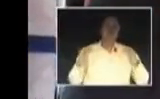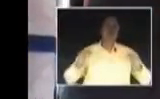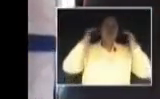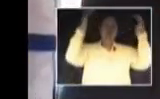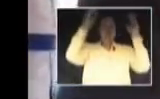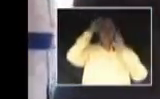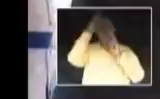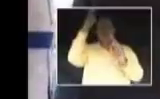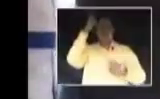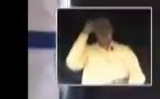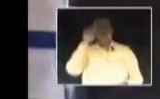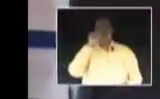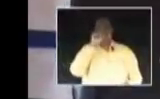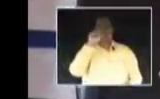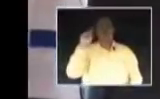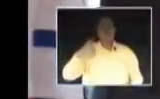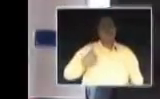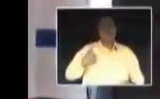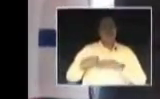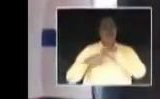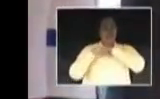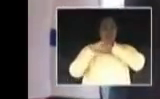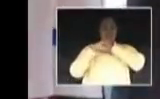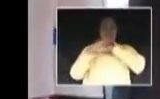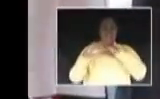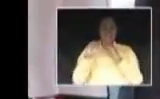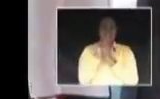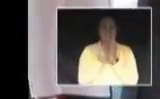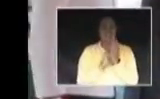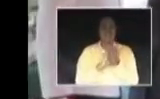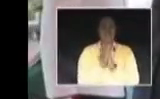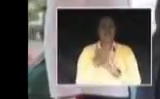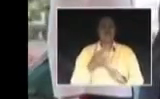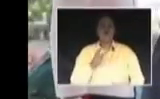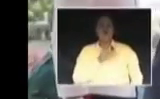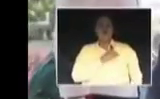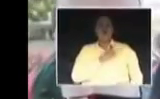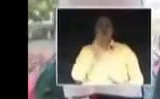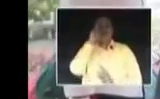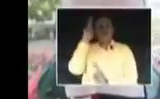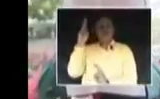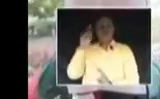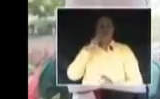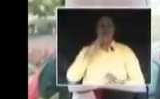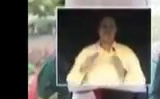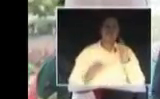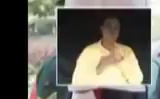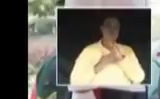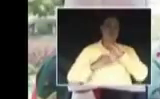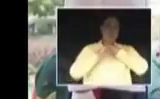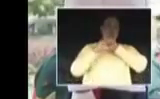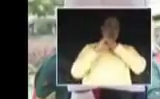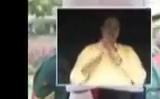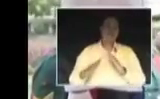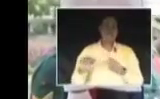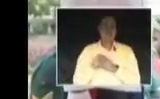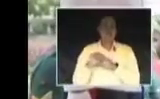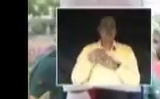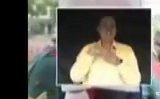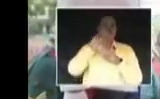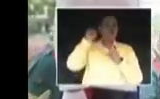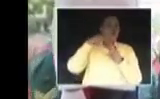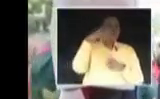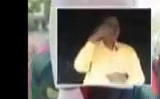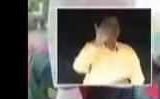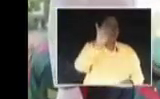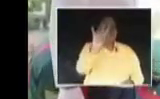of the Trans-Canada Advertising Agency Network, becoming inducted as a Master Advertising Practitioner in